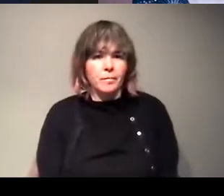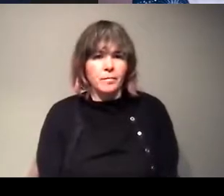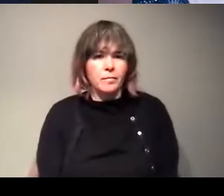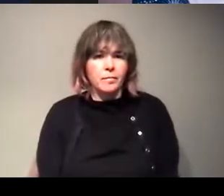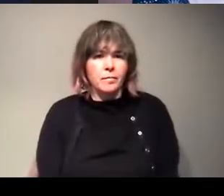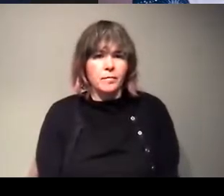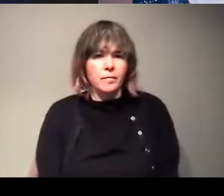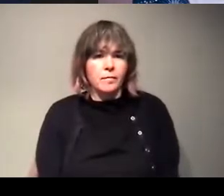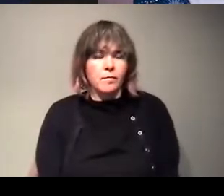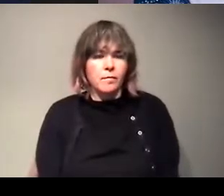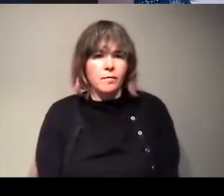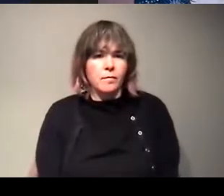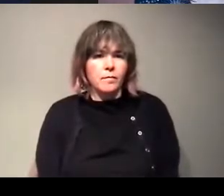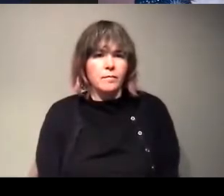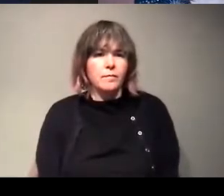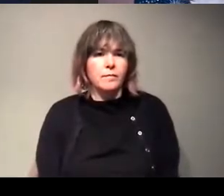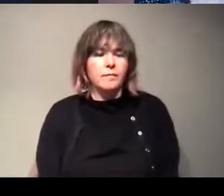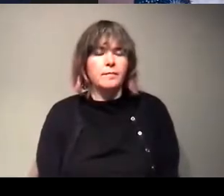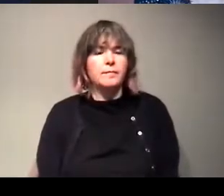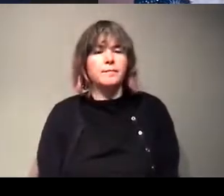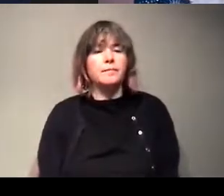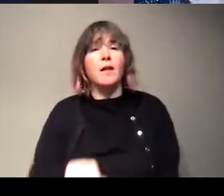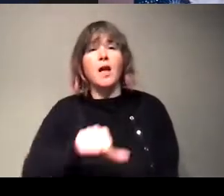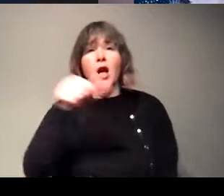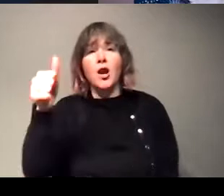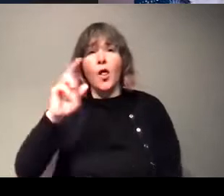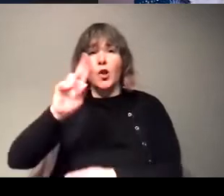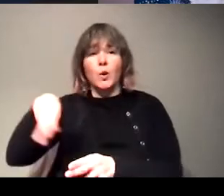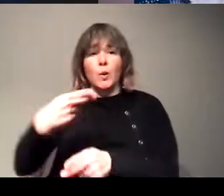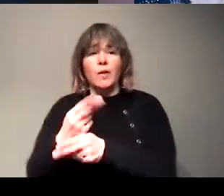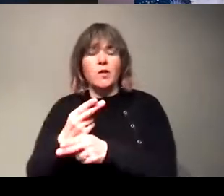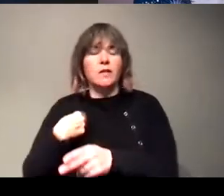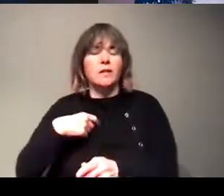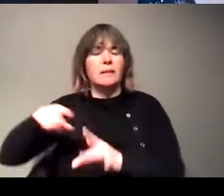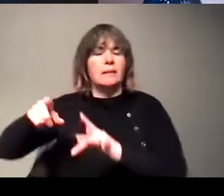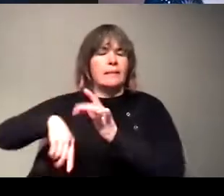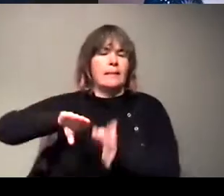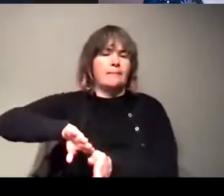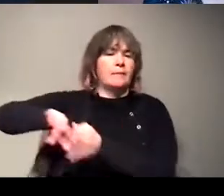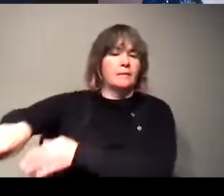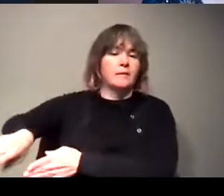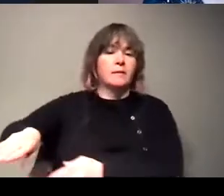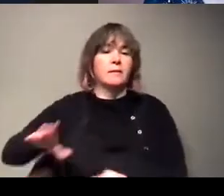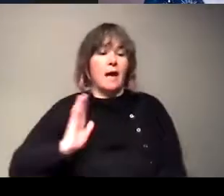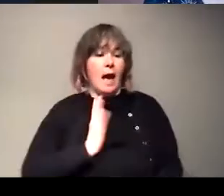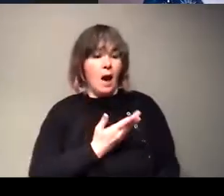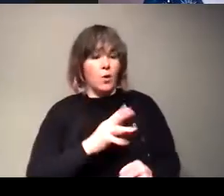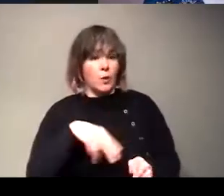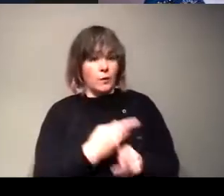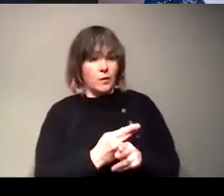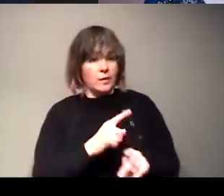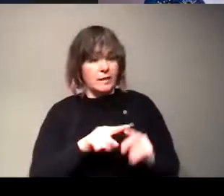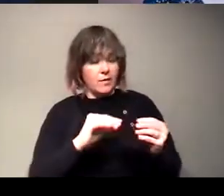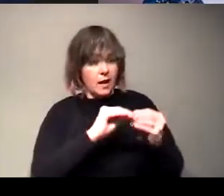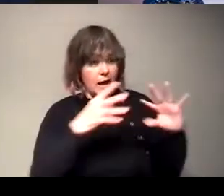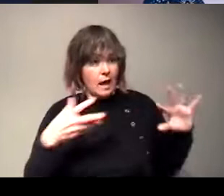So the idea of another universe, I'm gonna just sidestep, but to say elsewhere in our universe, in like a different